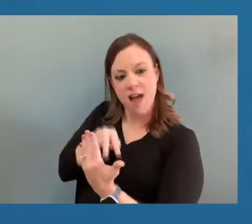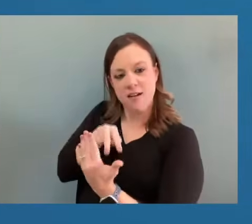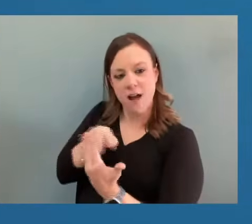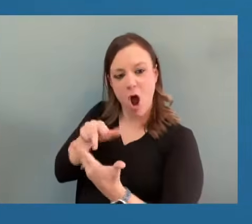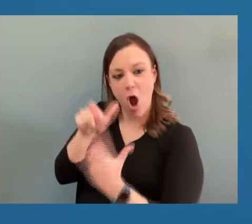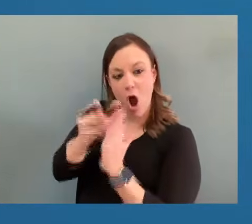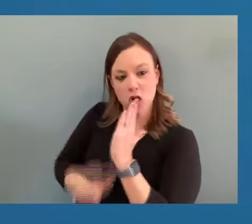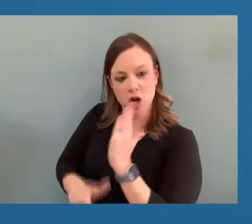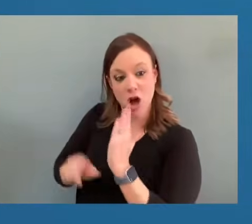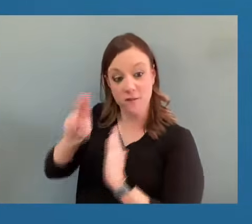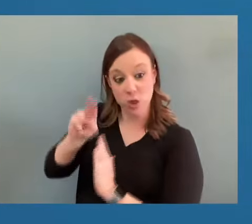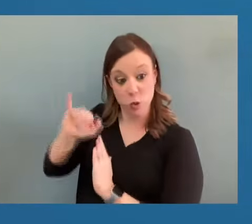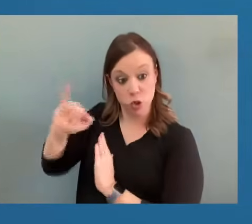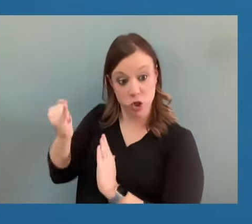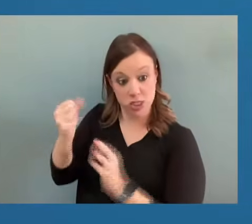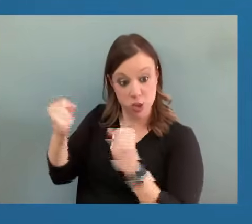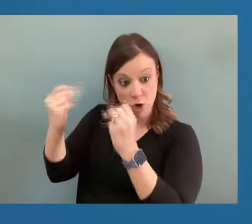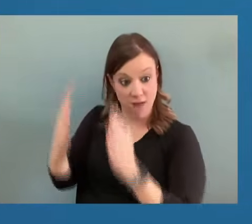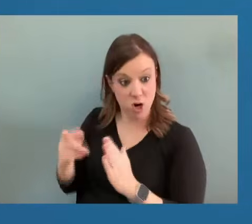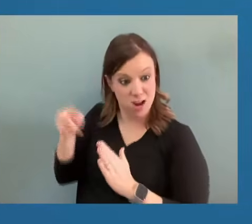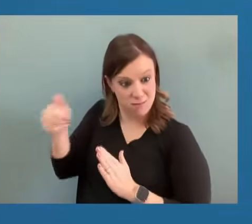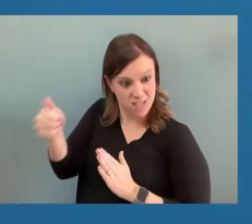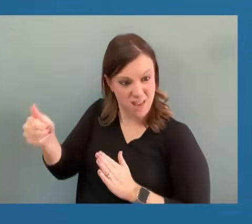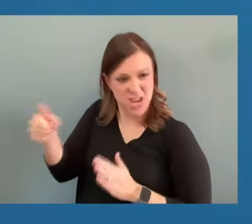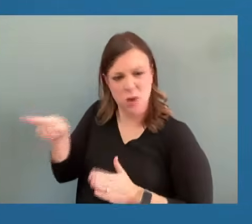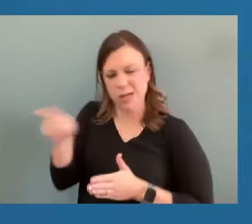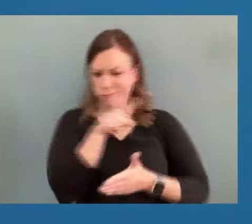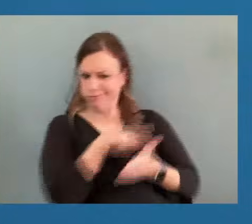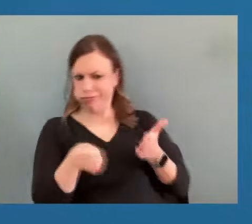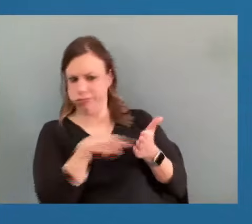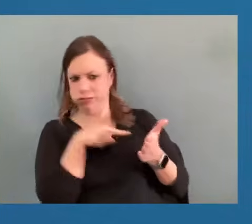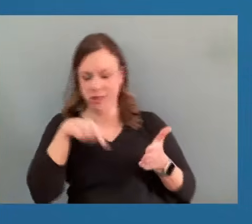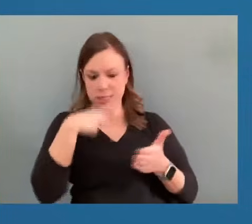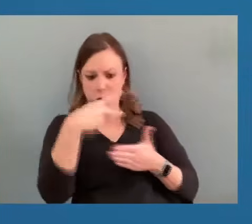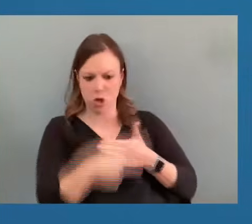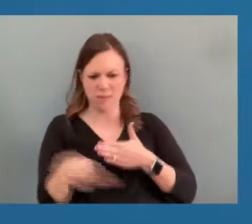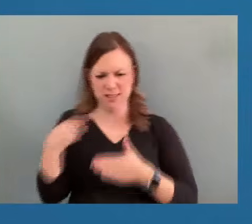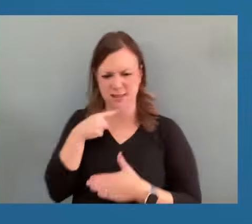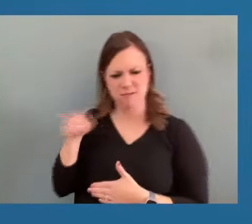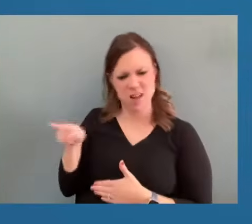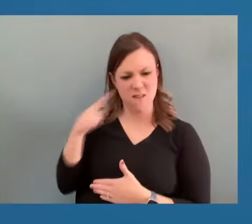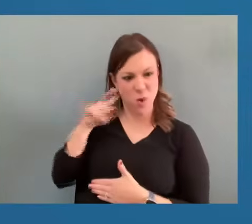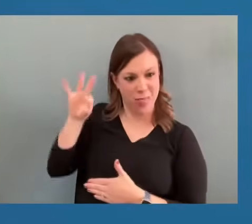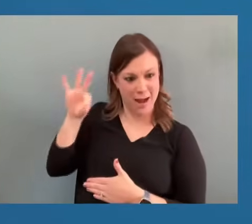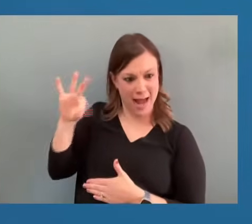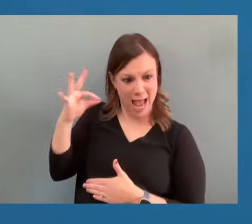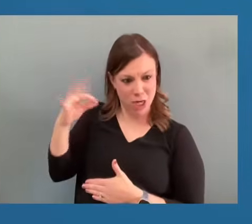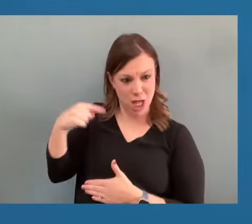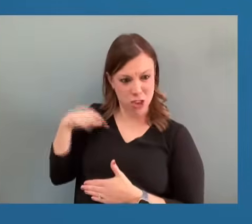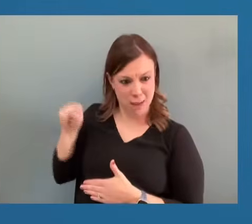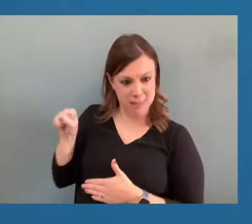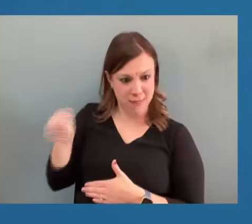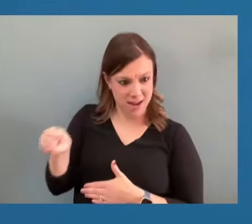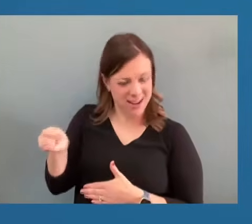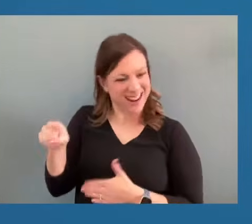of the program. And he said, look, for all the $9 I'm spending, I'm now actually saving money I would have been spending on parking fees because I can now park on the